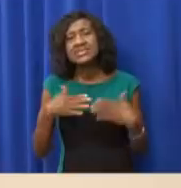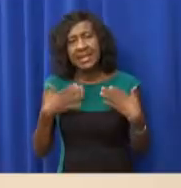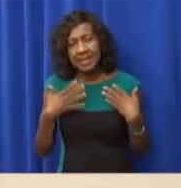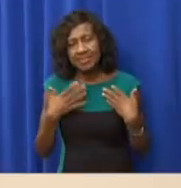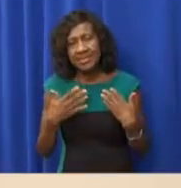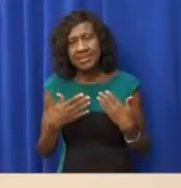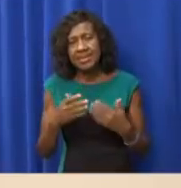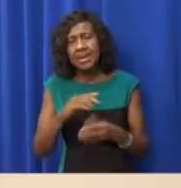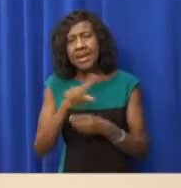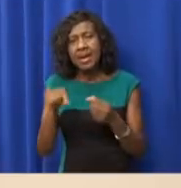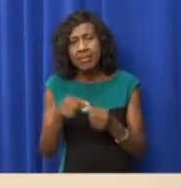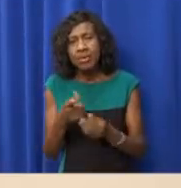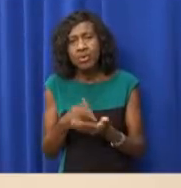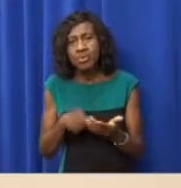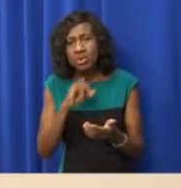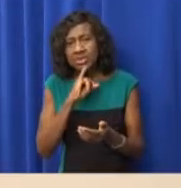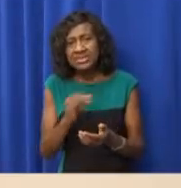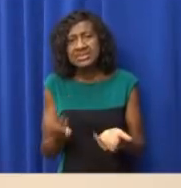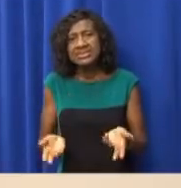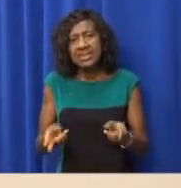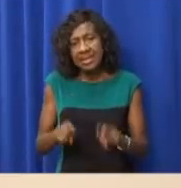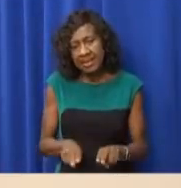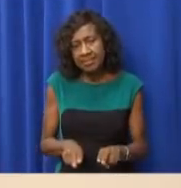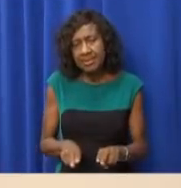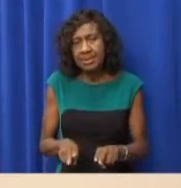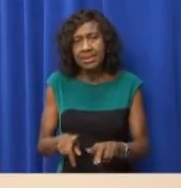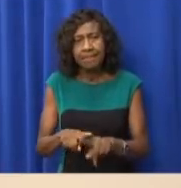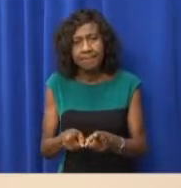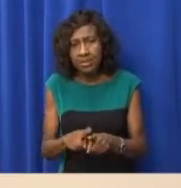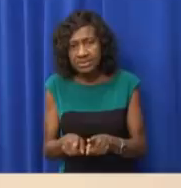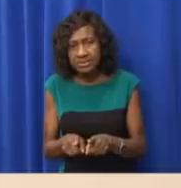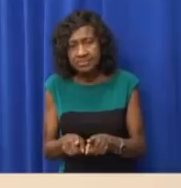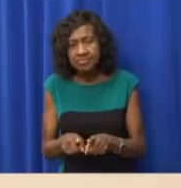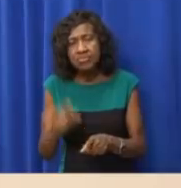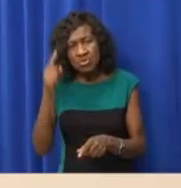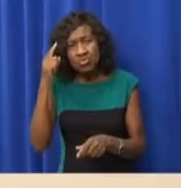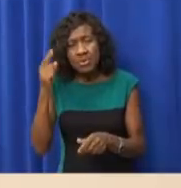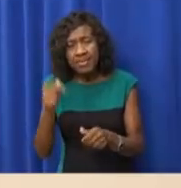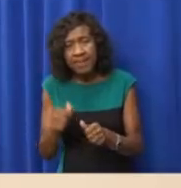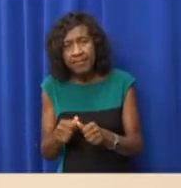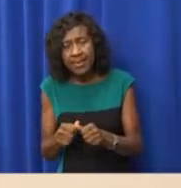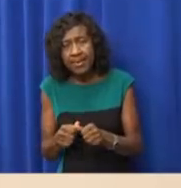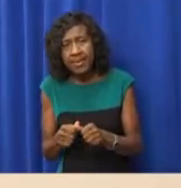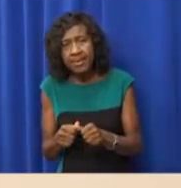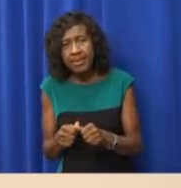But there is just one sobering statistic I would ask everyone to bear in mind.